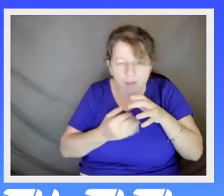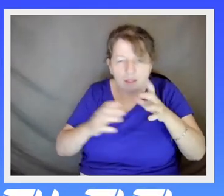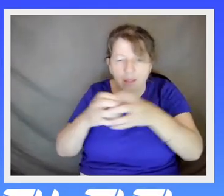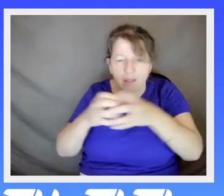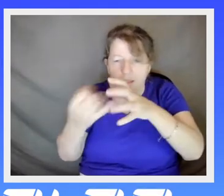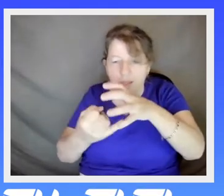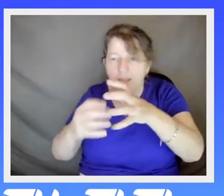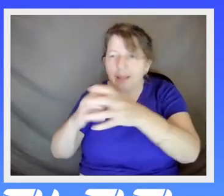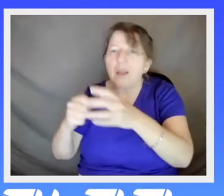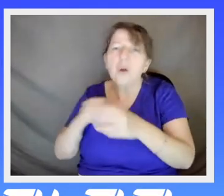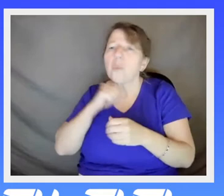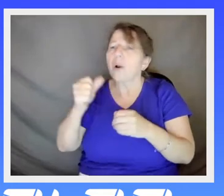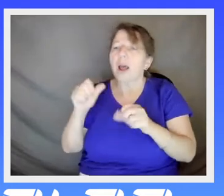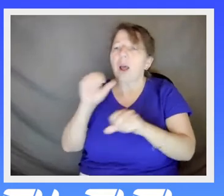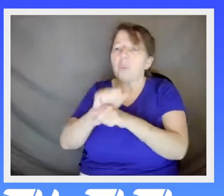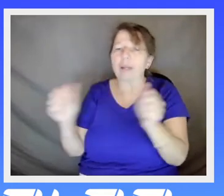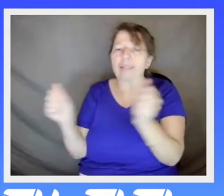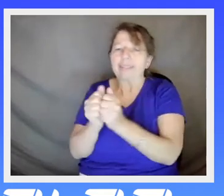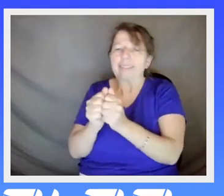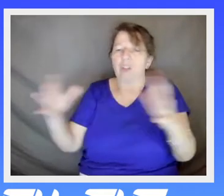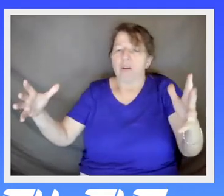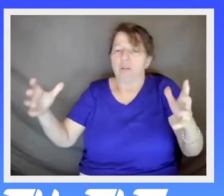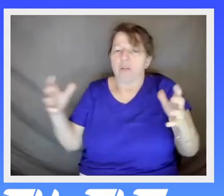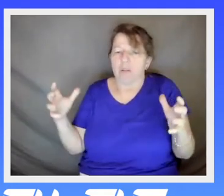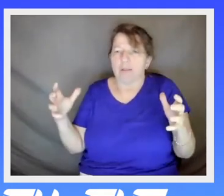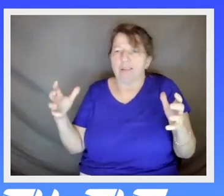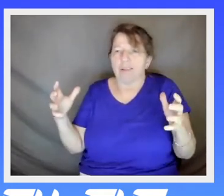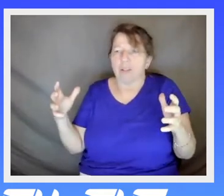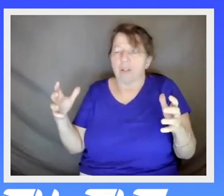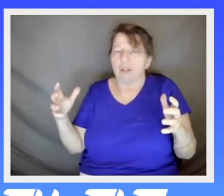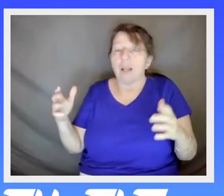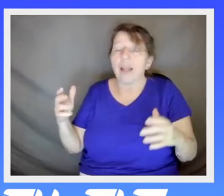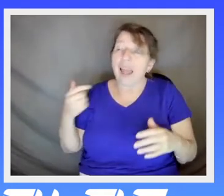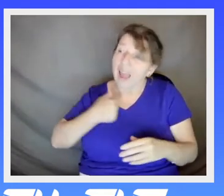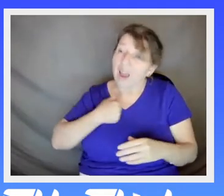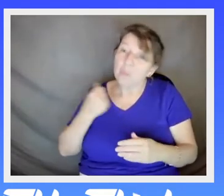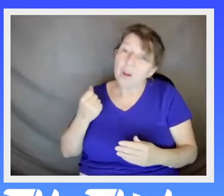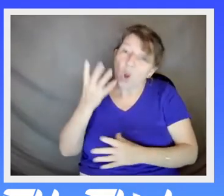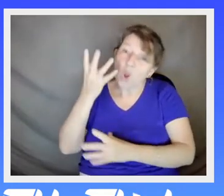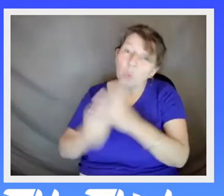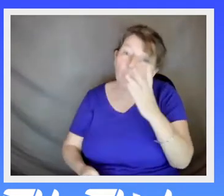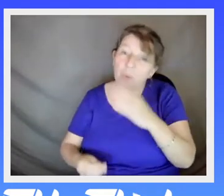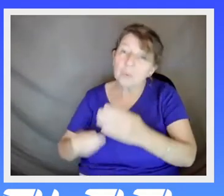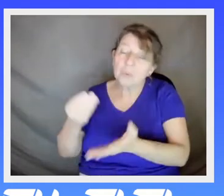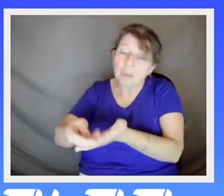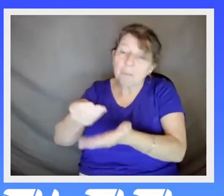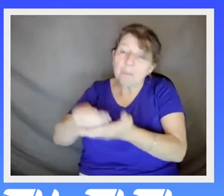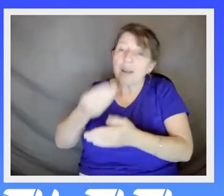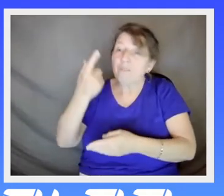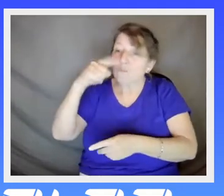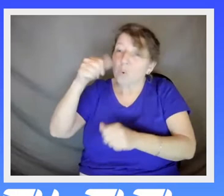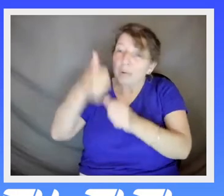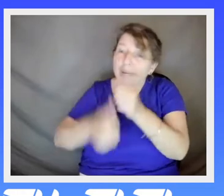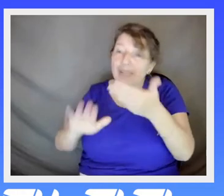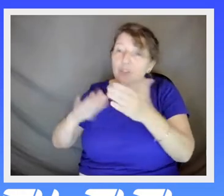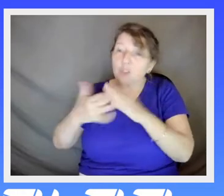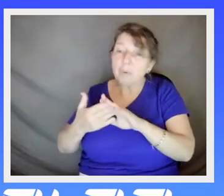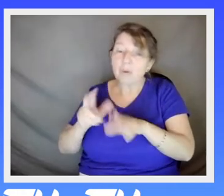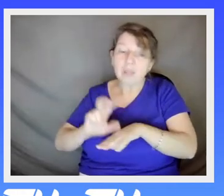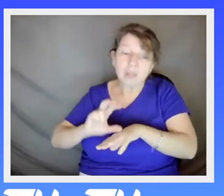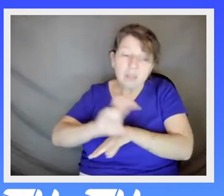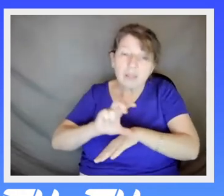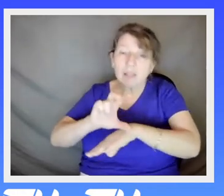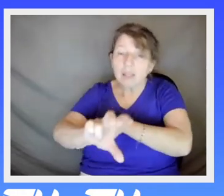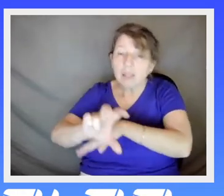on the multiplicative effect of dollars that would be staying right in our communities, building generational wealth. And so